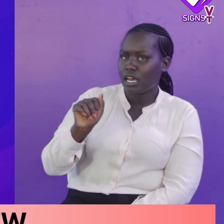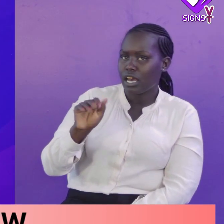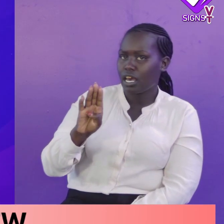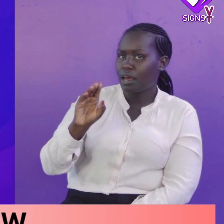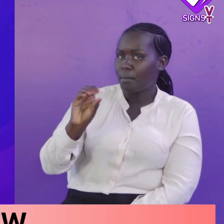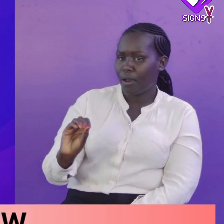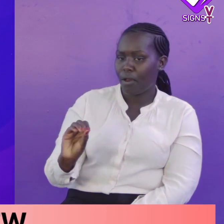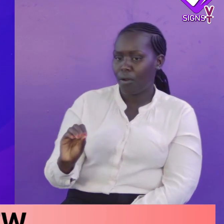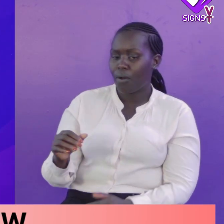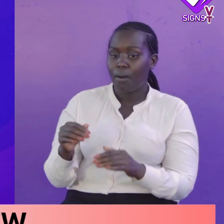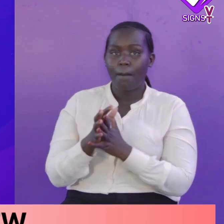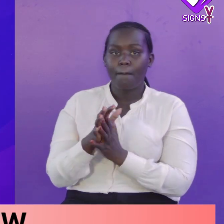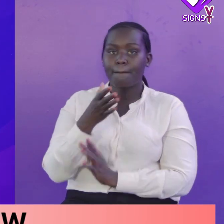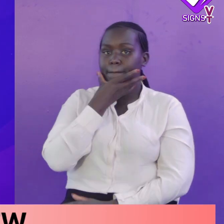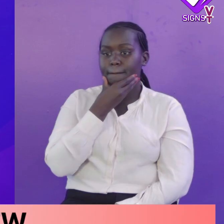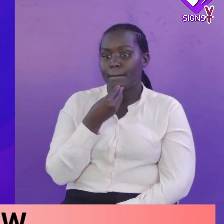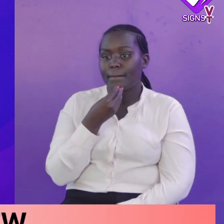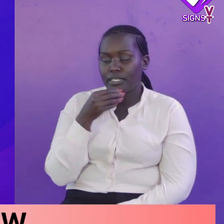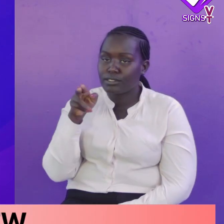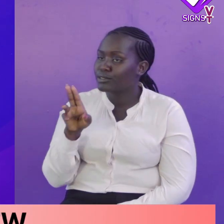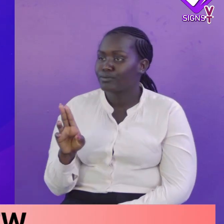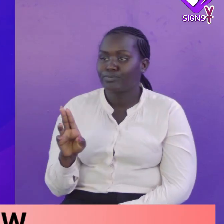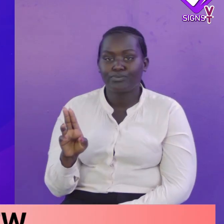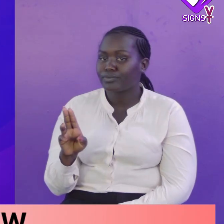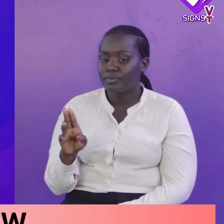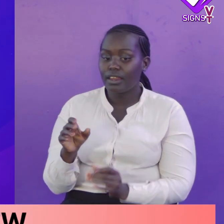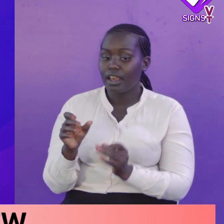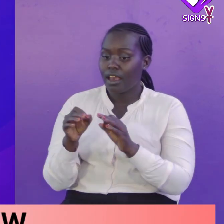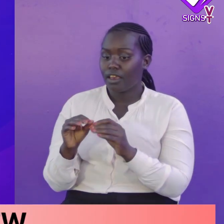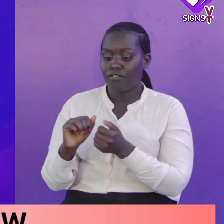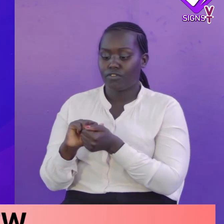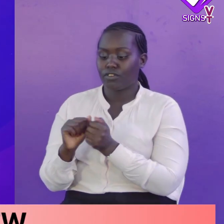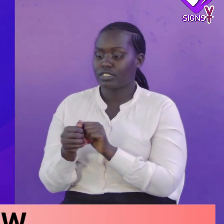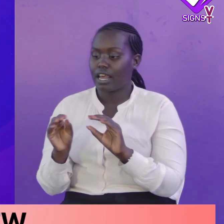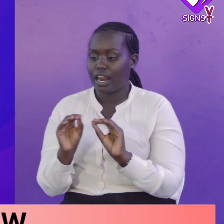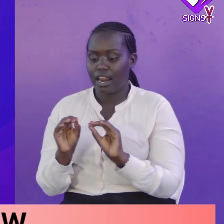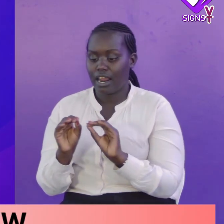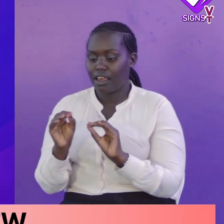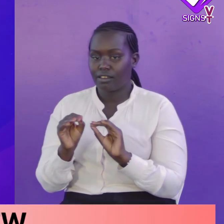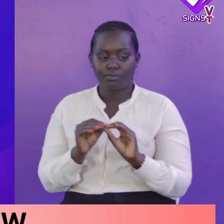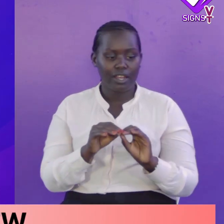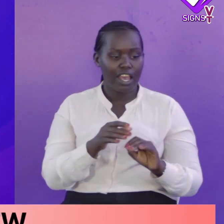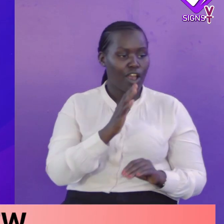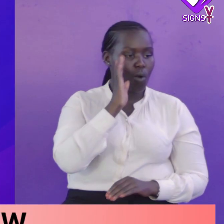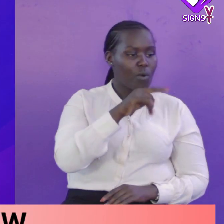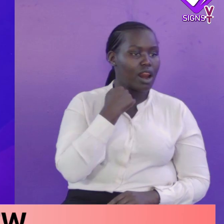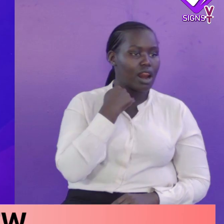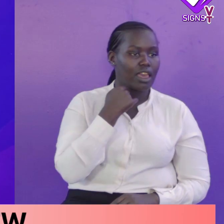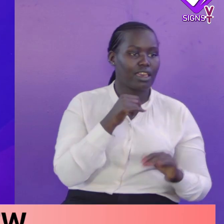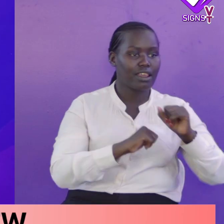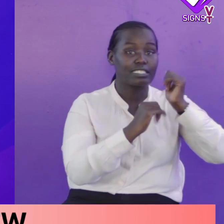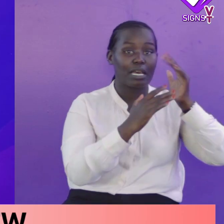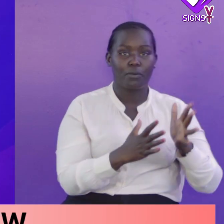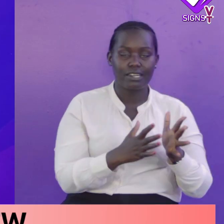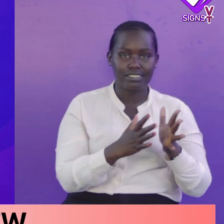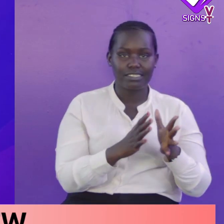So Manchester United, this team is terrible. If we don't reform, but I don't think itaua fans. And I don't think